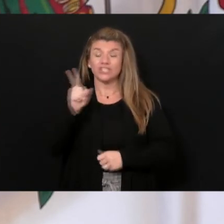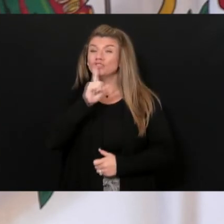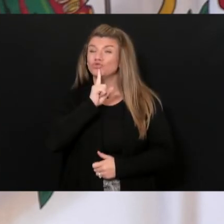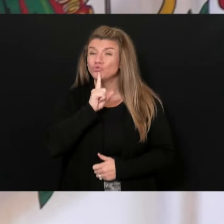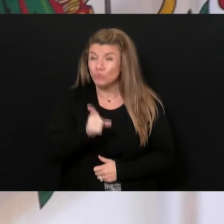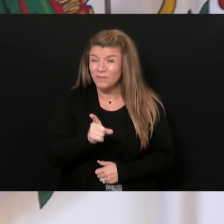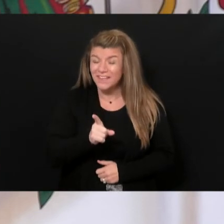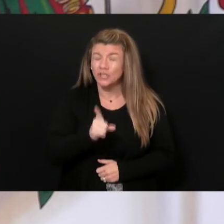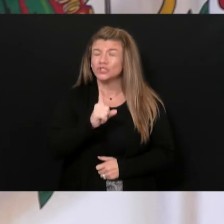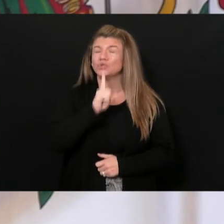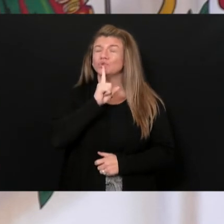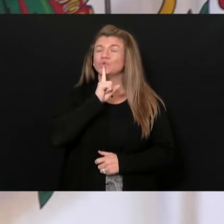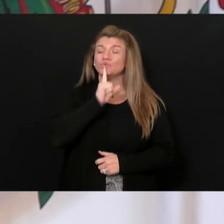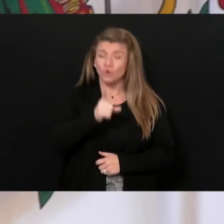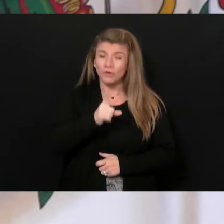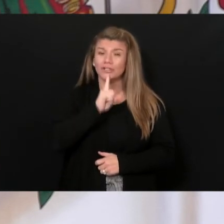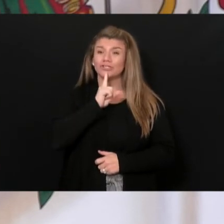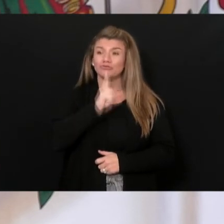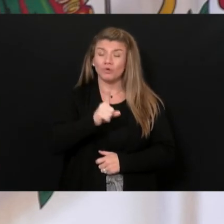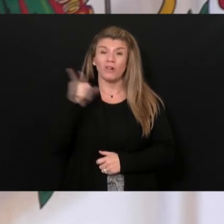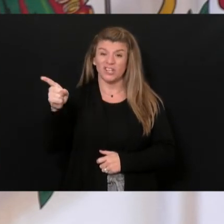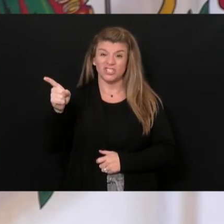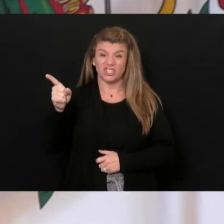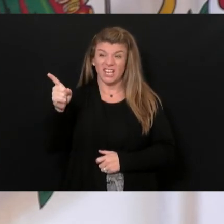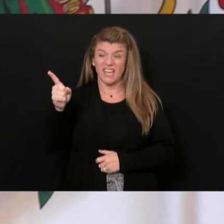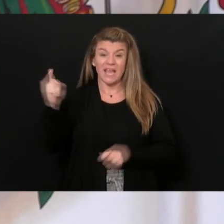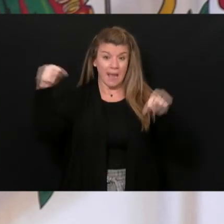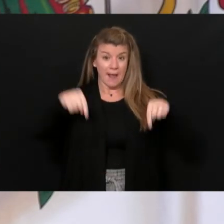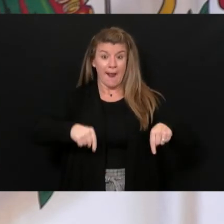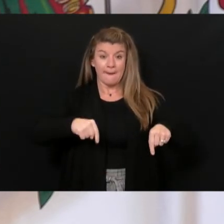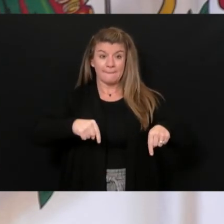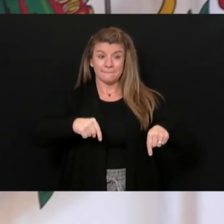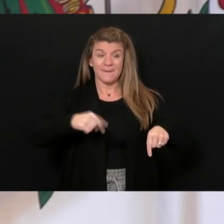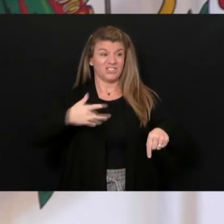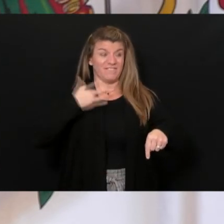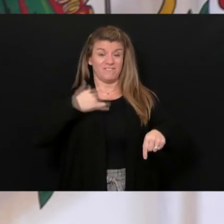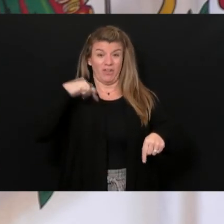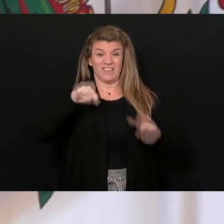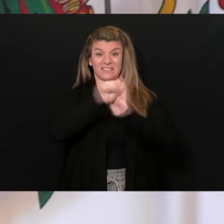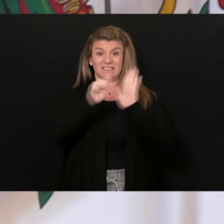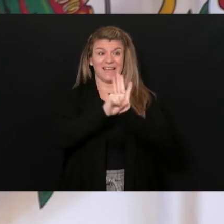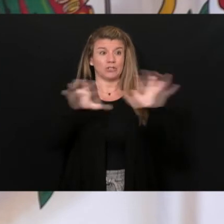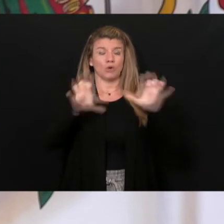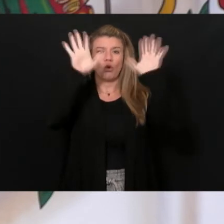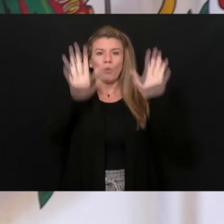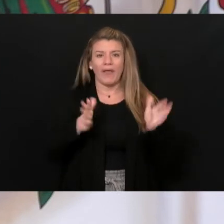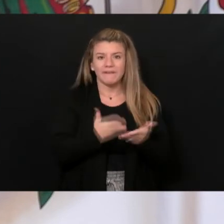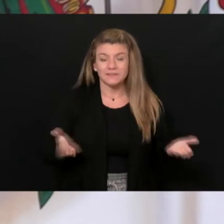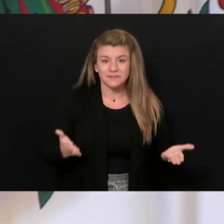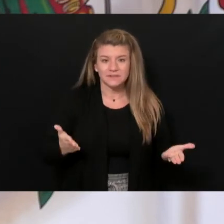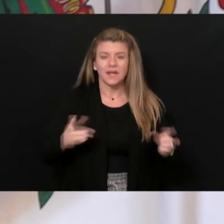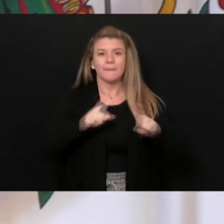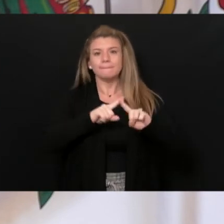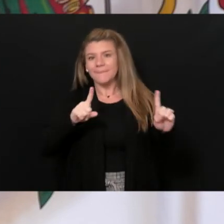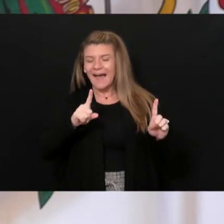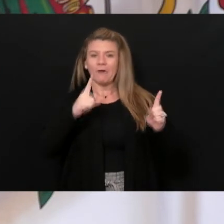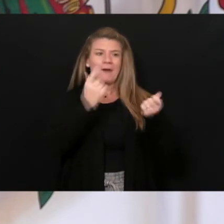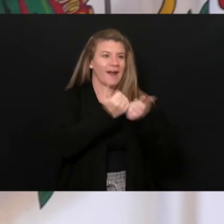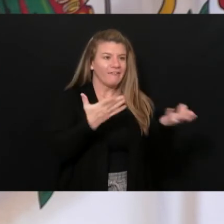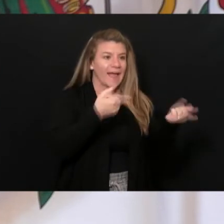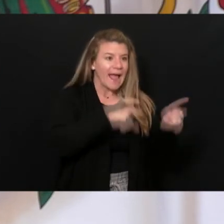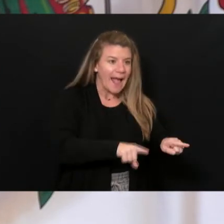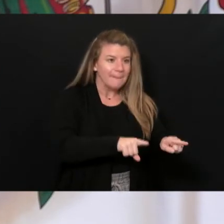truly thinks West Virginia has done some really good stuff. But with all that, which